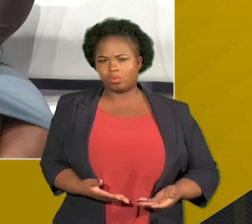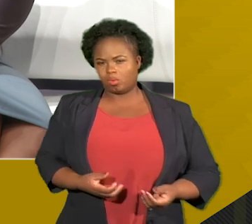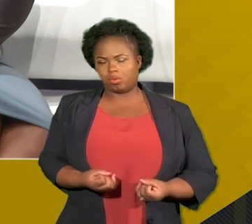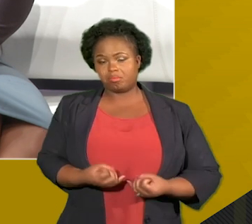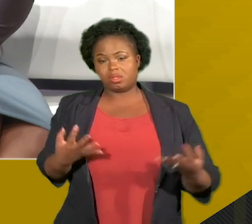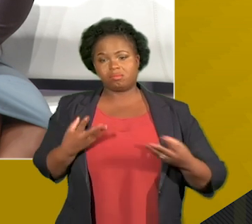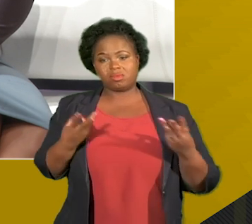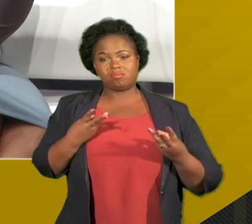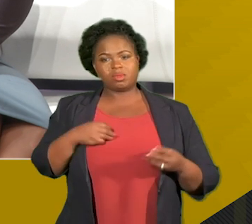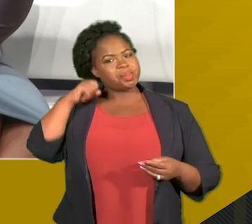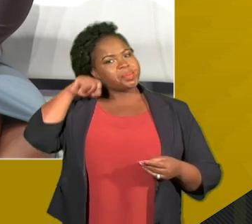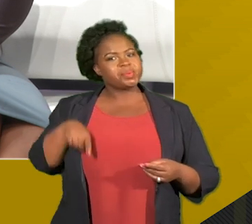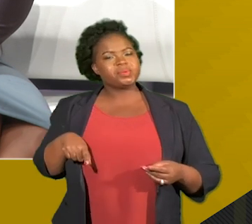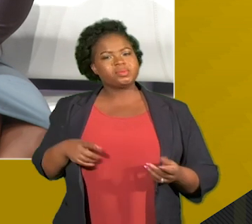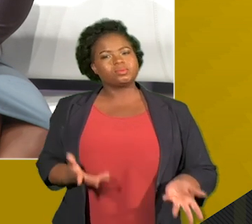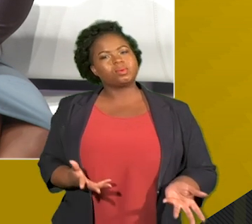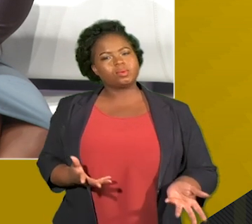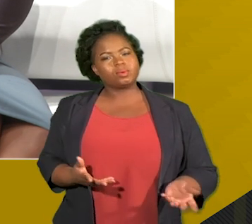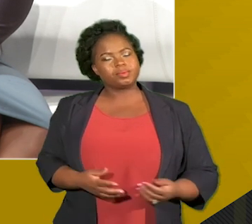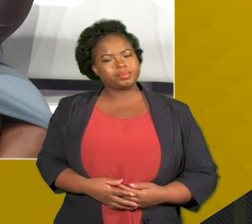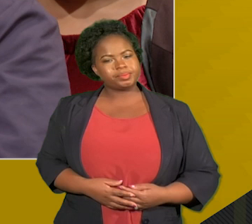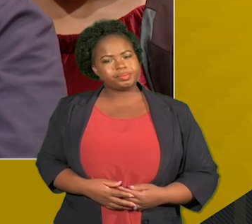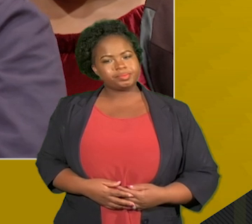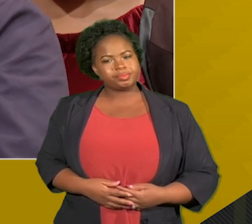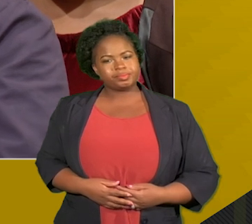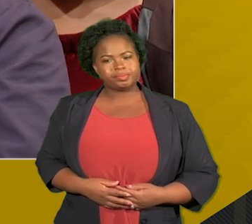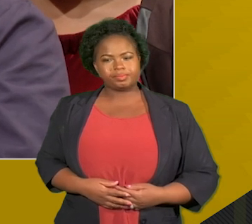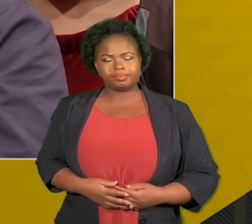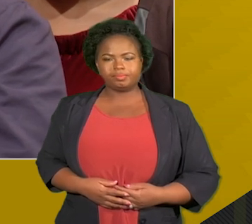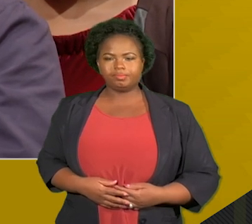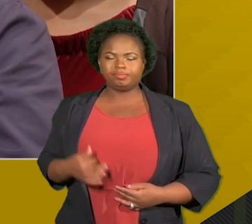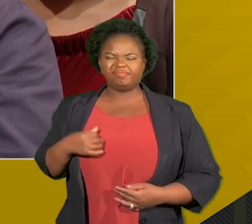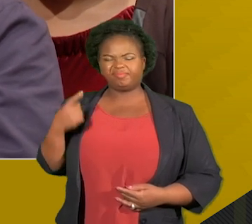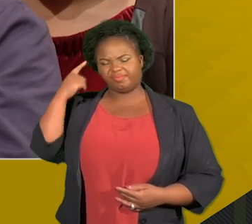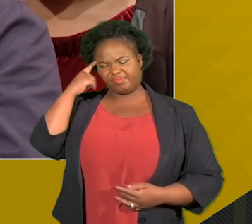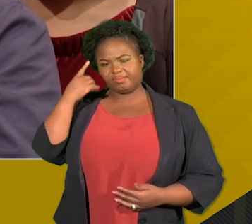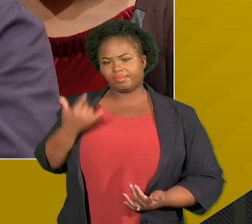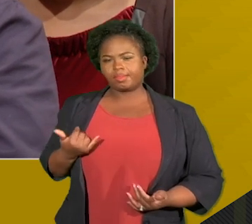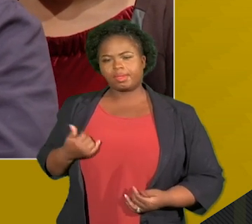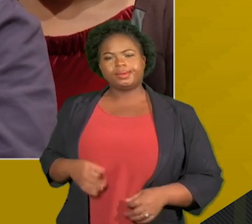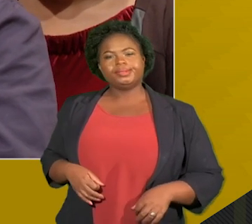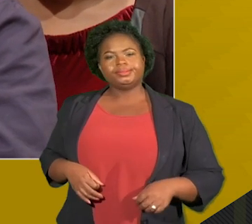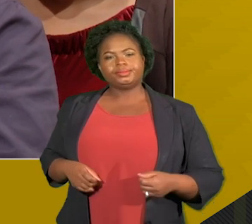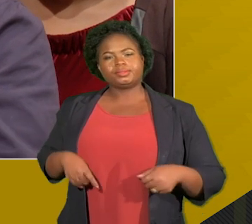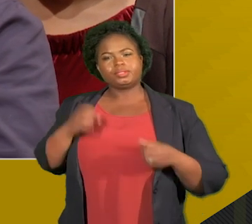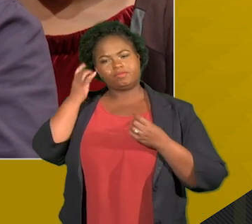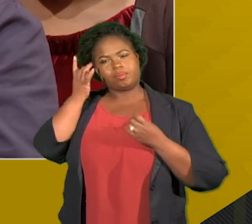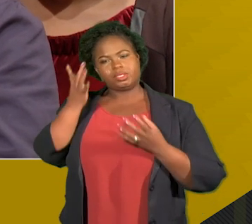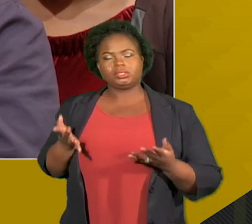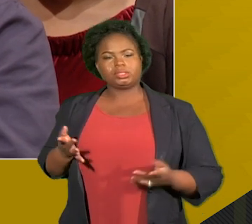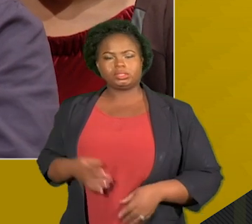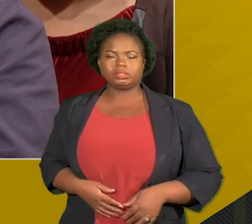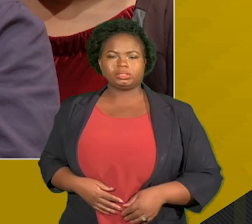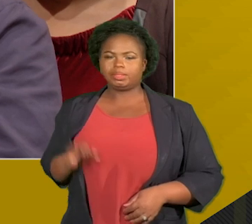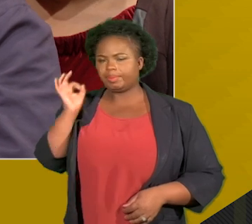of us not to want to find out more information about what's happening? I think it's about finding out more. Mm-hmm. I think it's the lack of